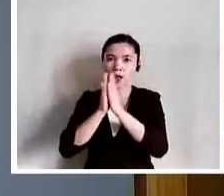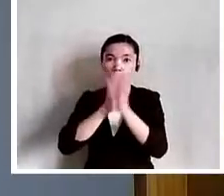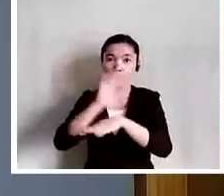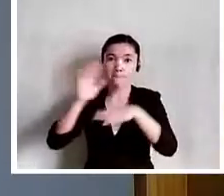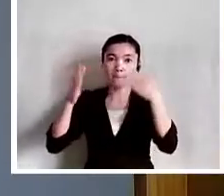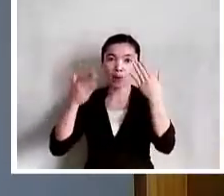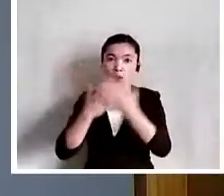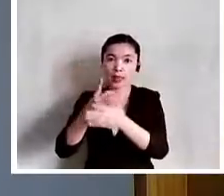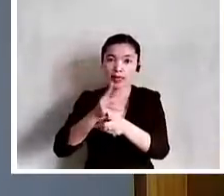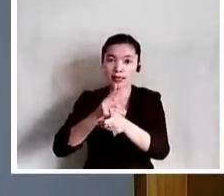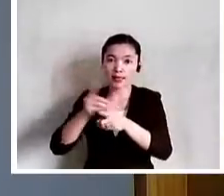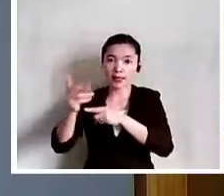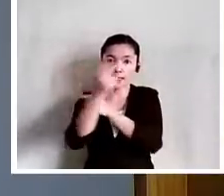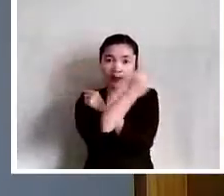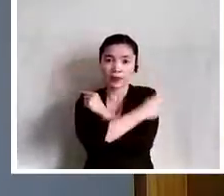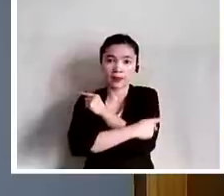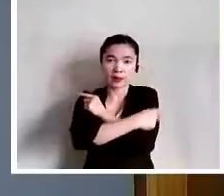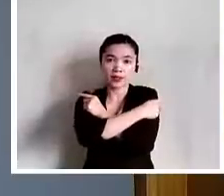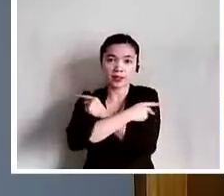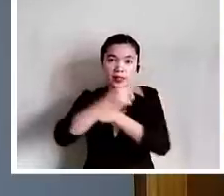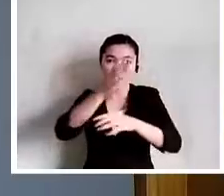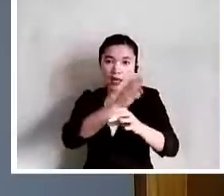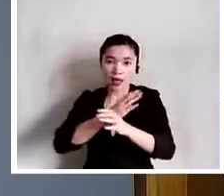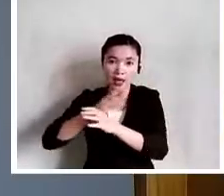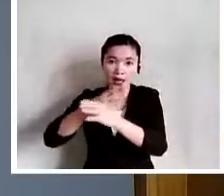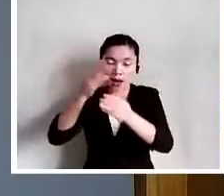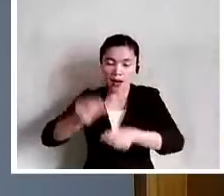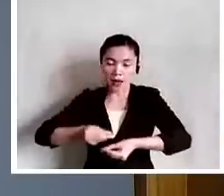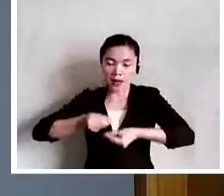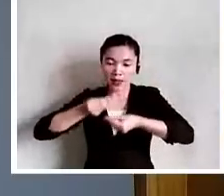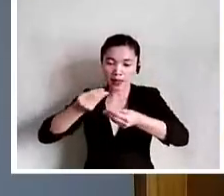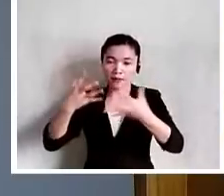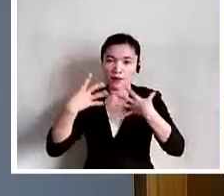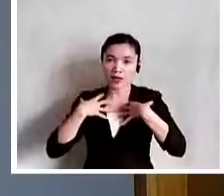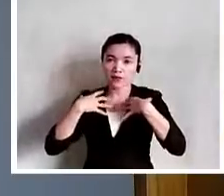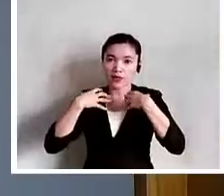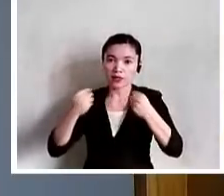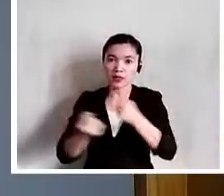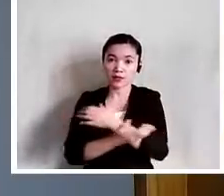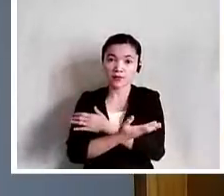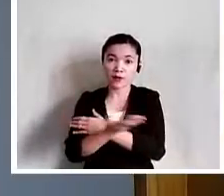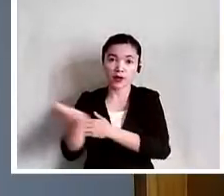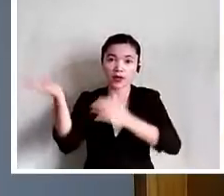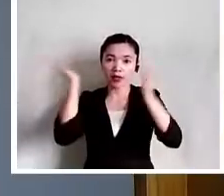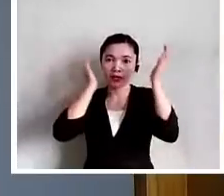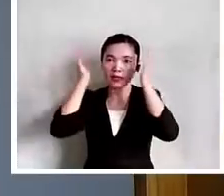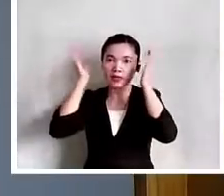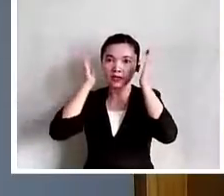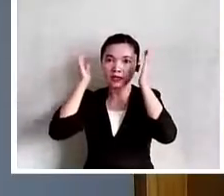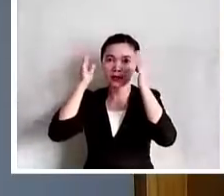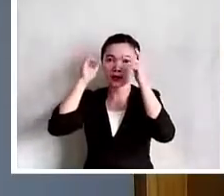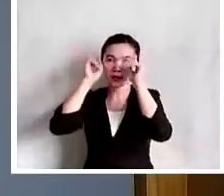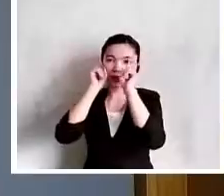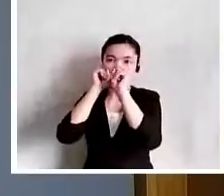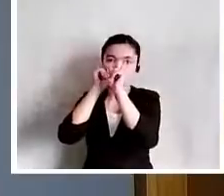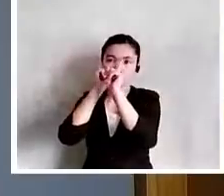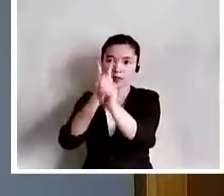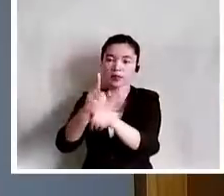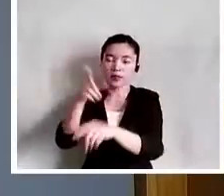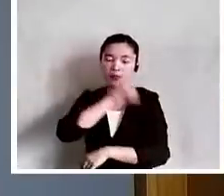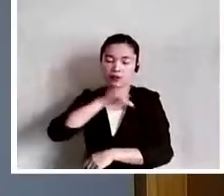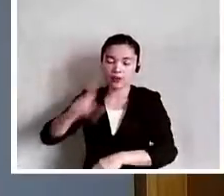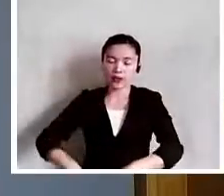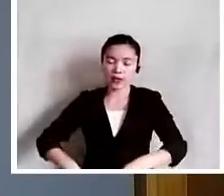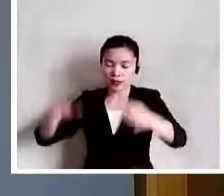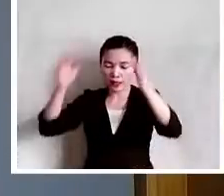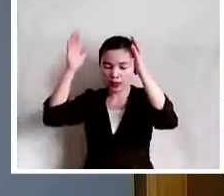patient care, give them strength for their service. Let us pray to the Lord. Lord, hear